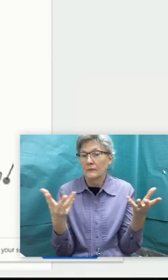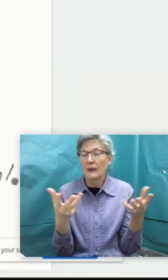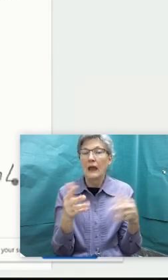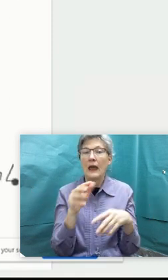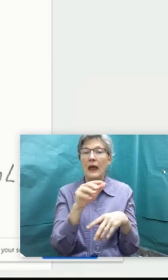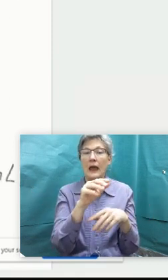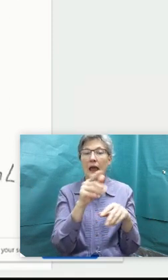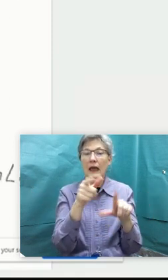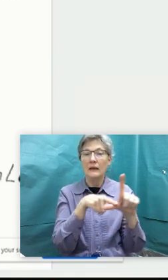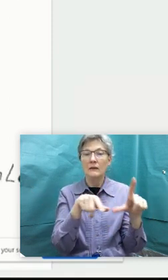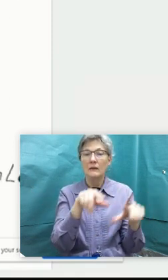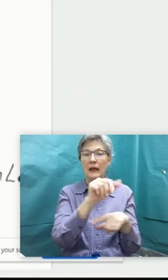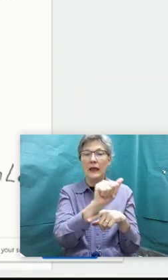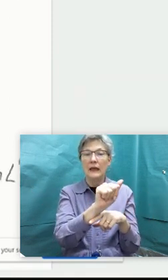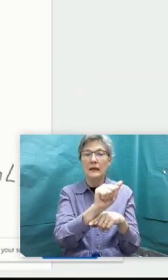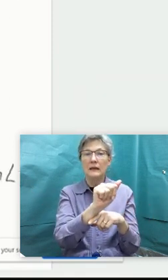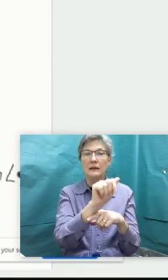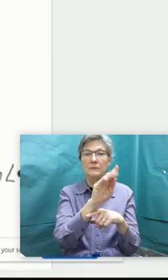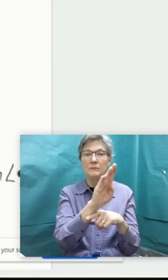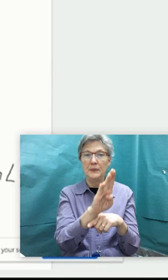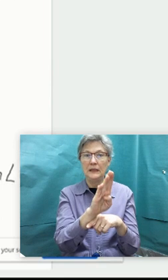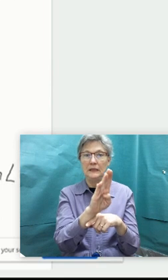ABC.